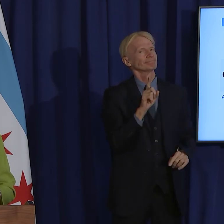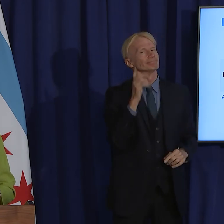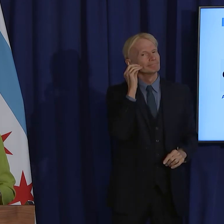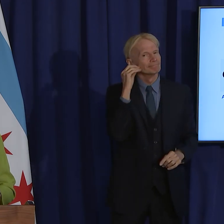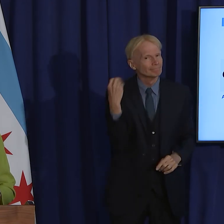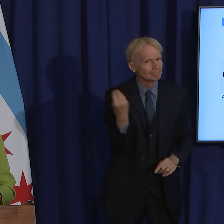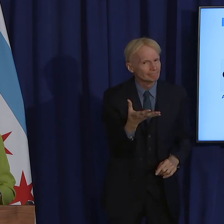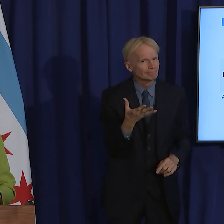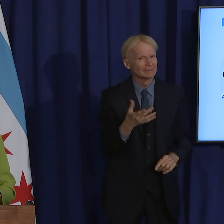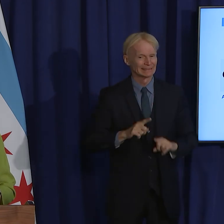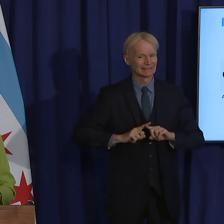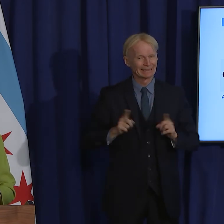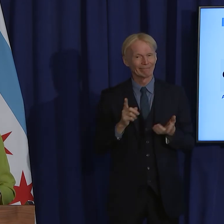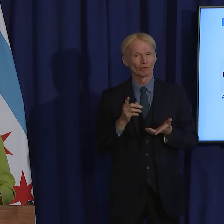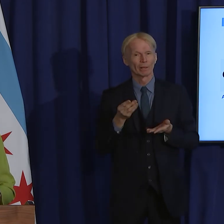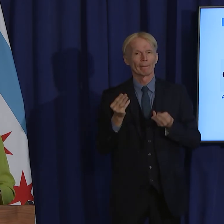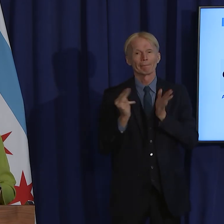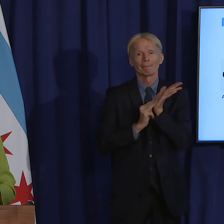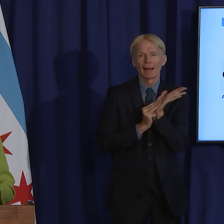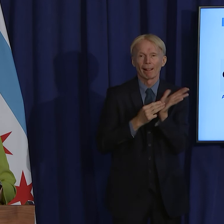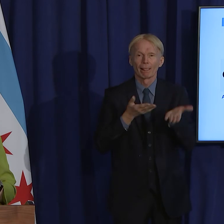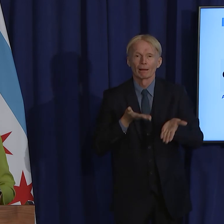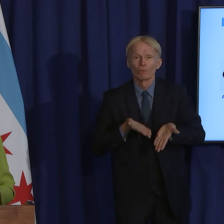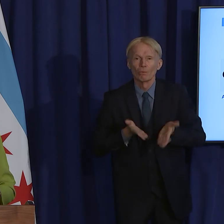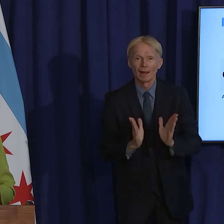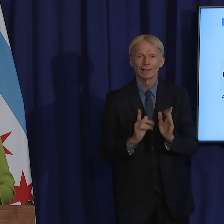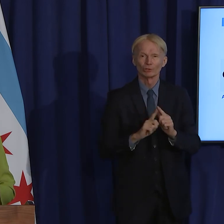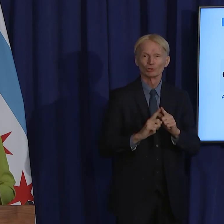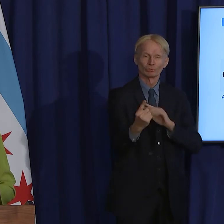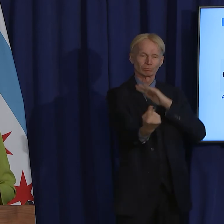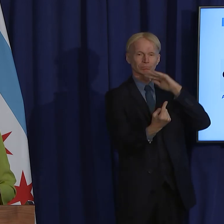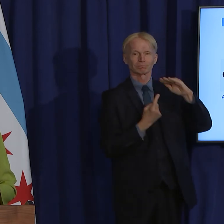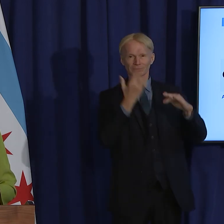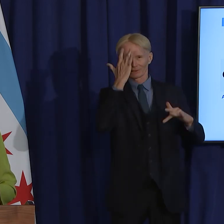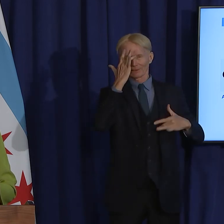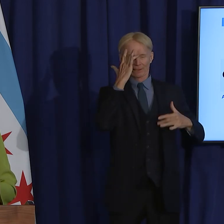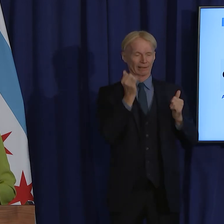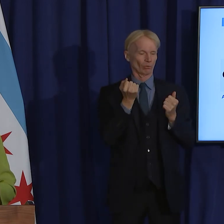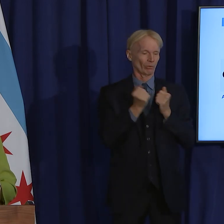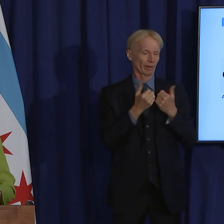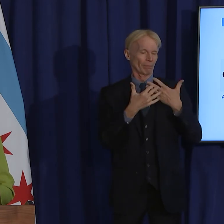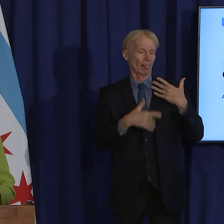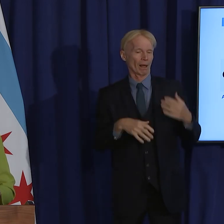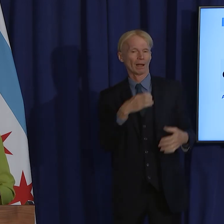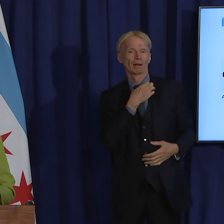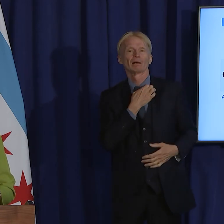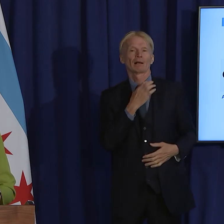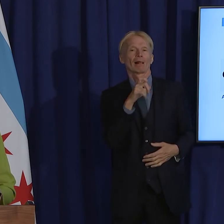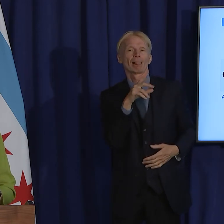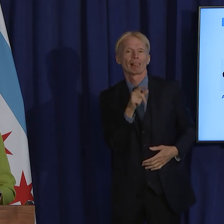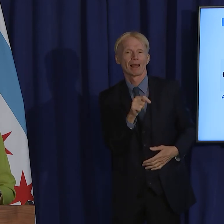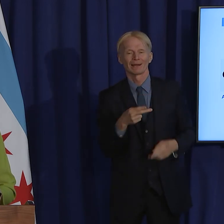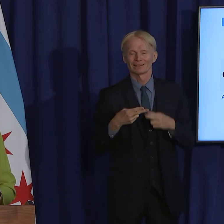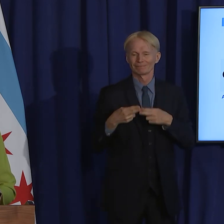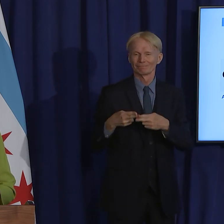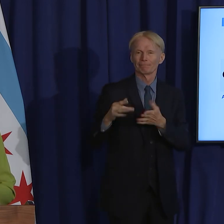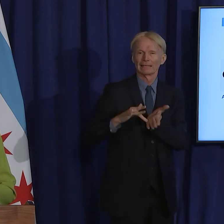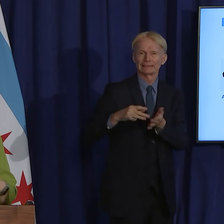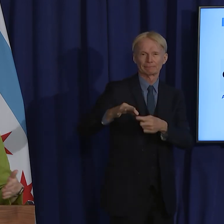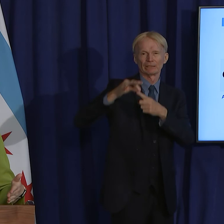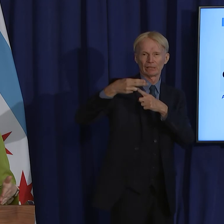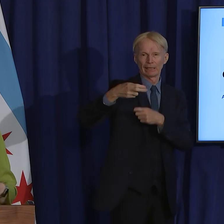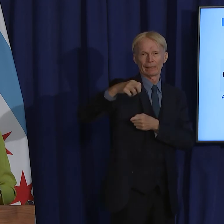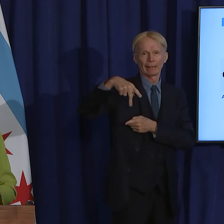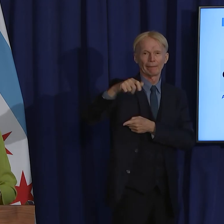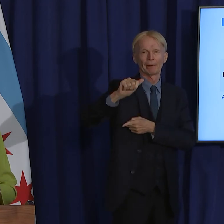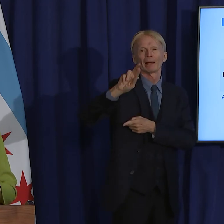it differently than they would otherwise. Usually when people come in with a blood clot, you treat it with a medicine called heparin, which